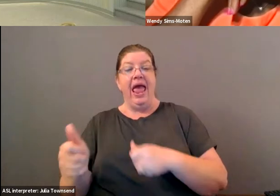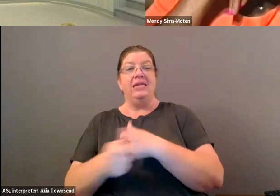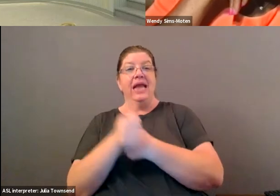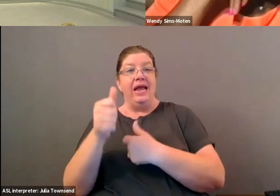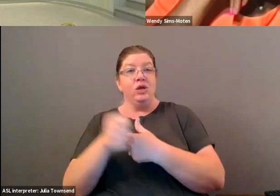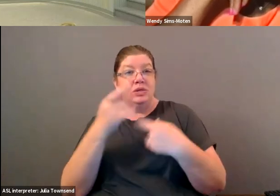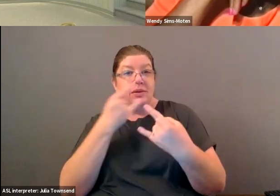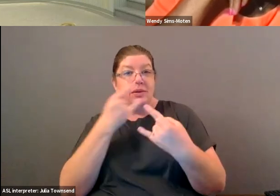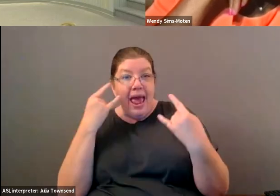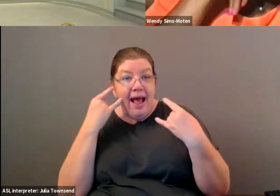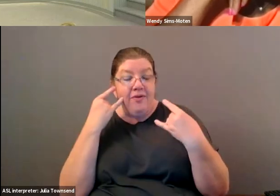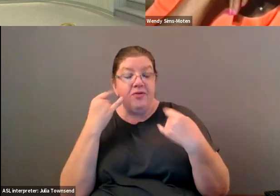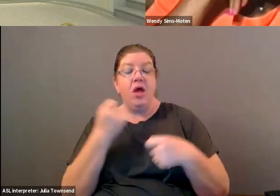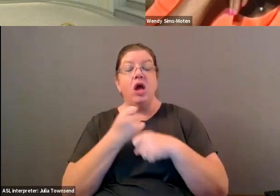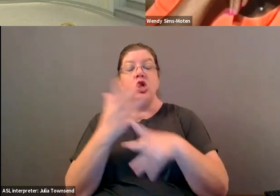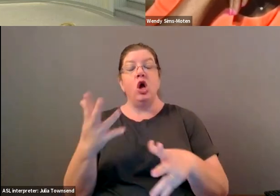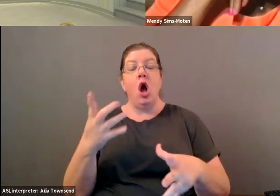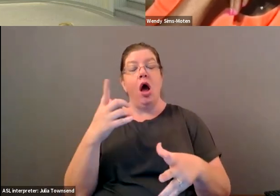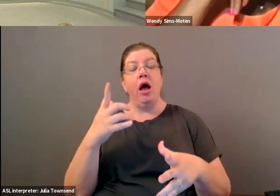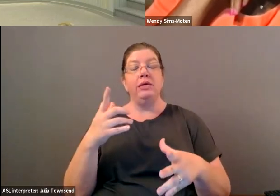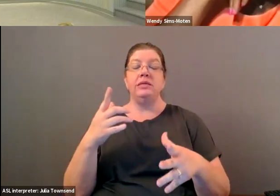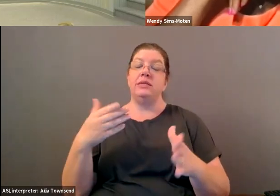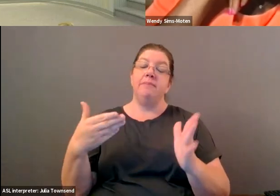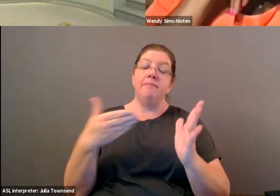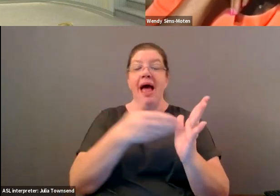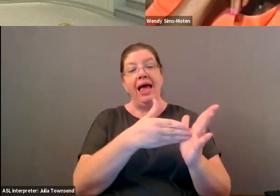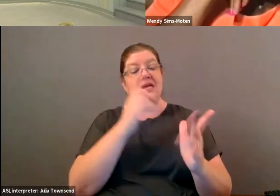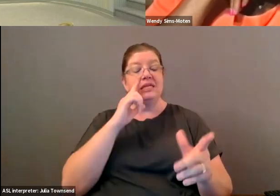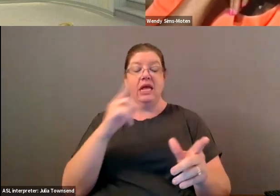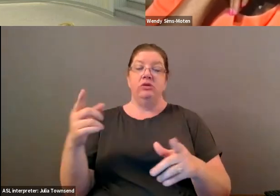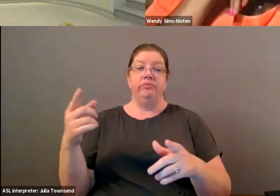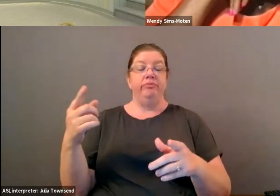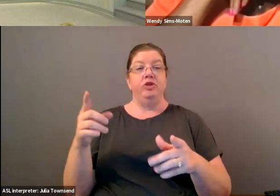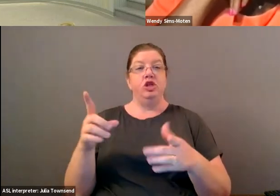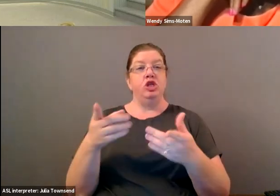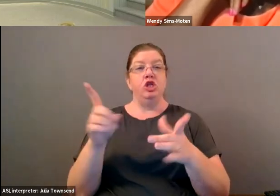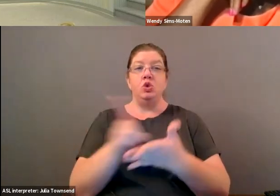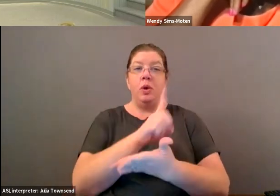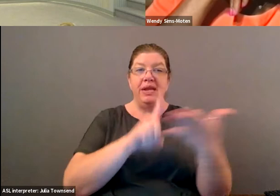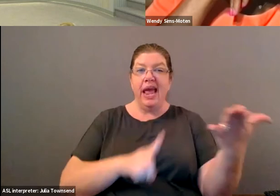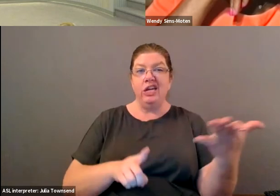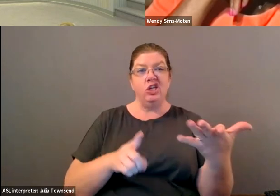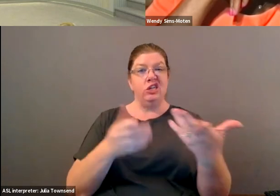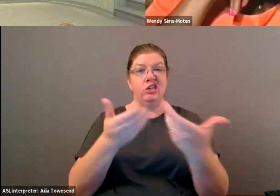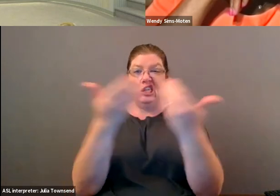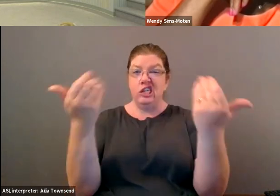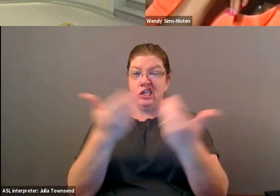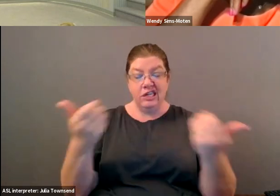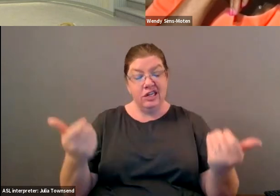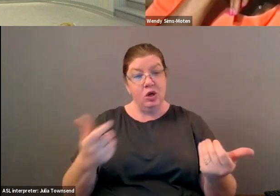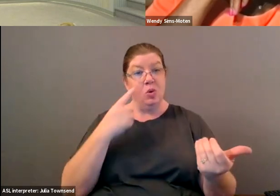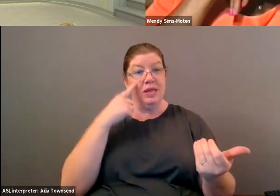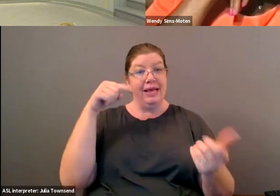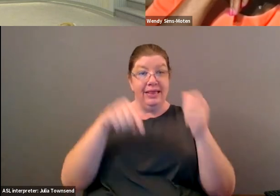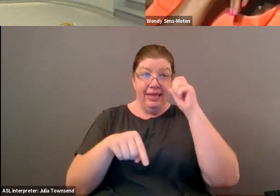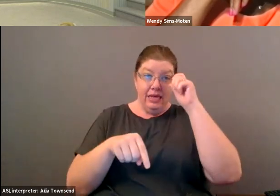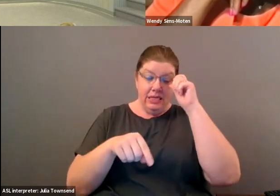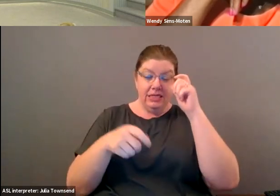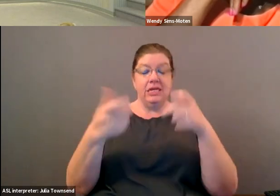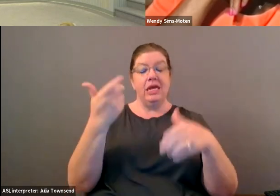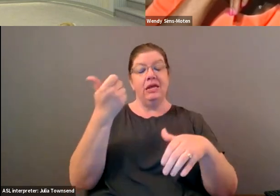masks and cause bias and discrimination in your ranks? Do you really think this is the purview of the school board